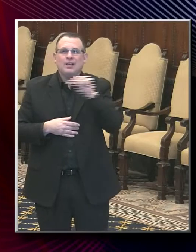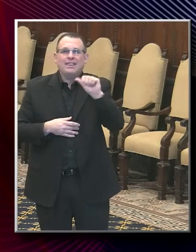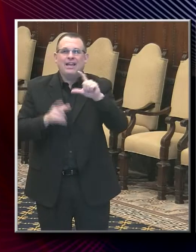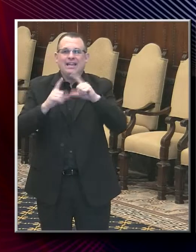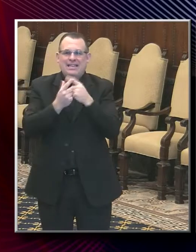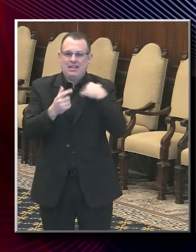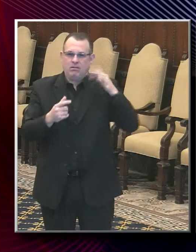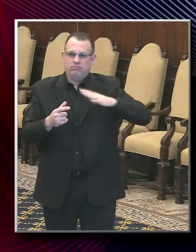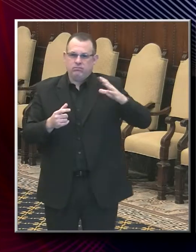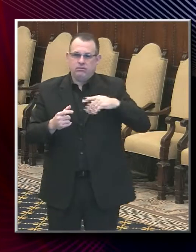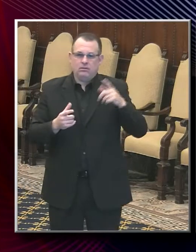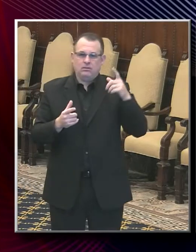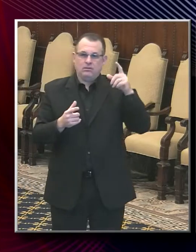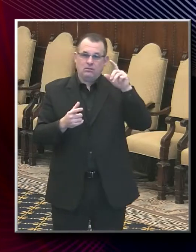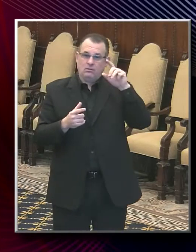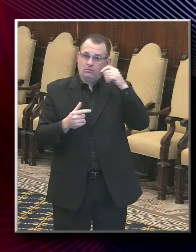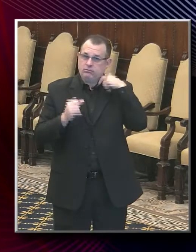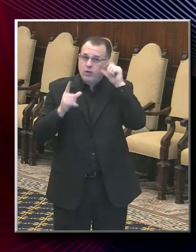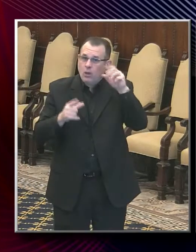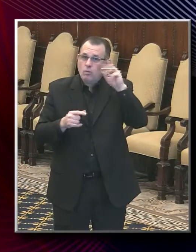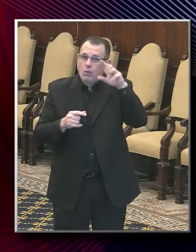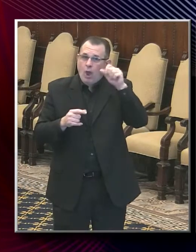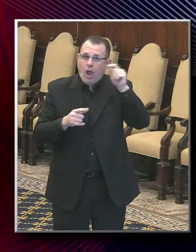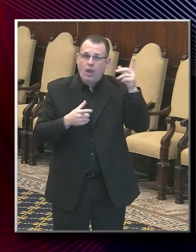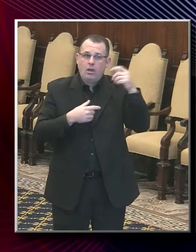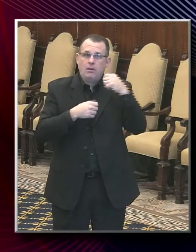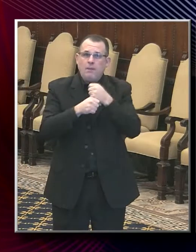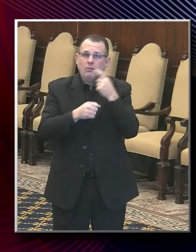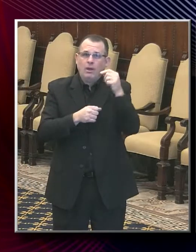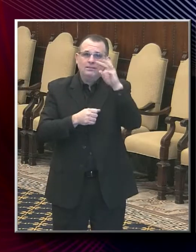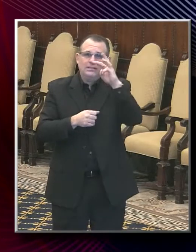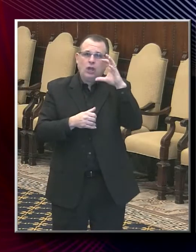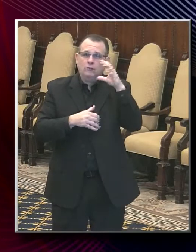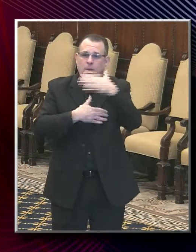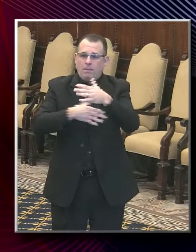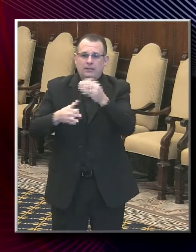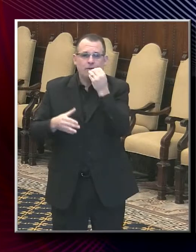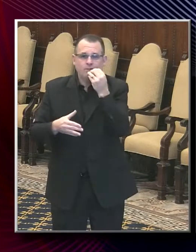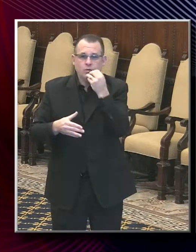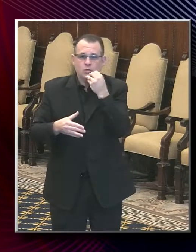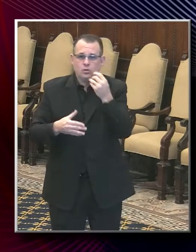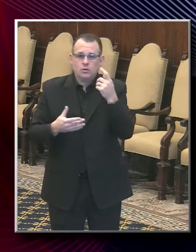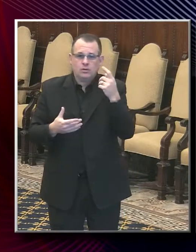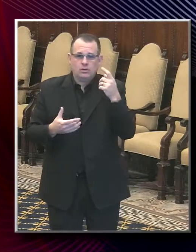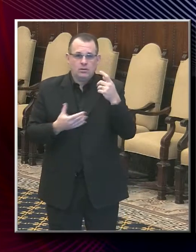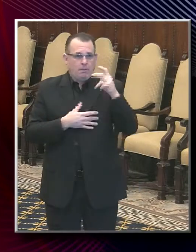600 box meals to PAL families throughout their Gotta Have a Hero program.